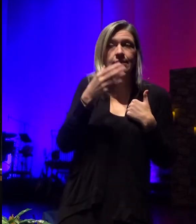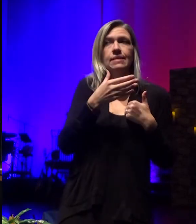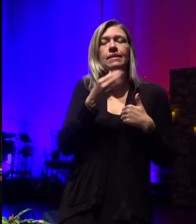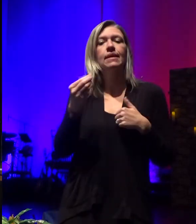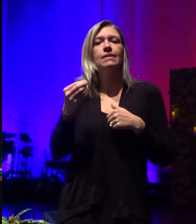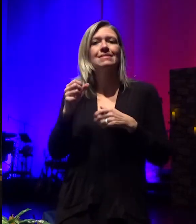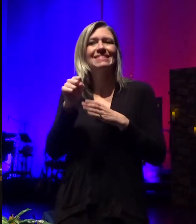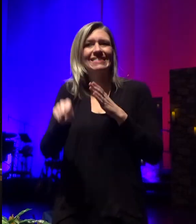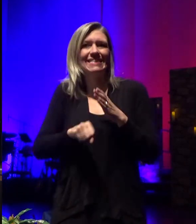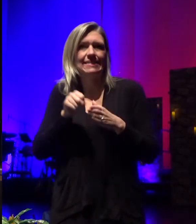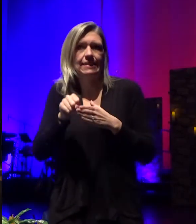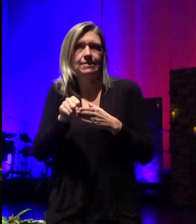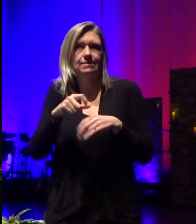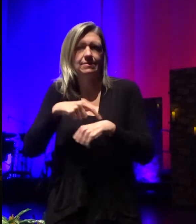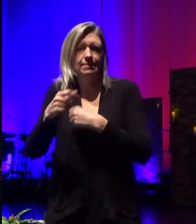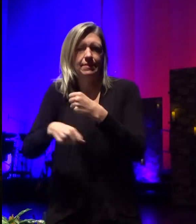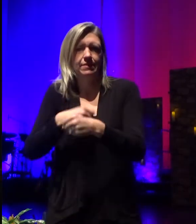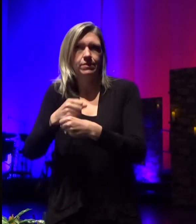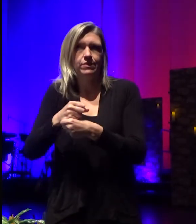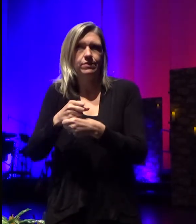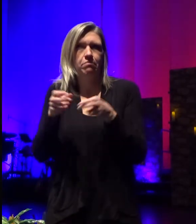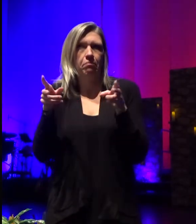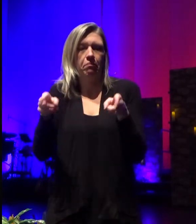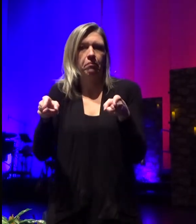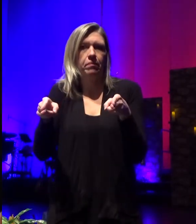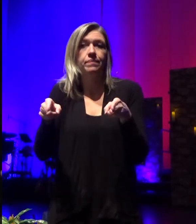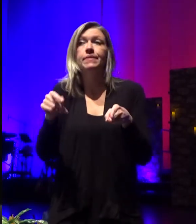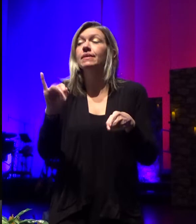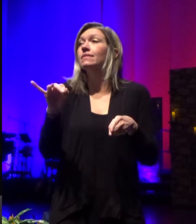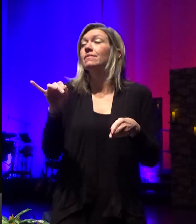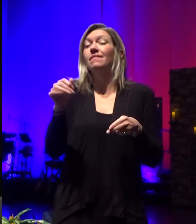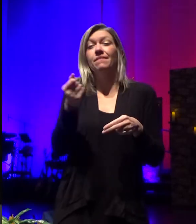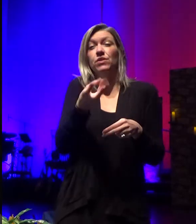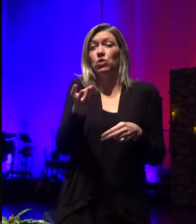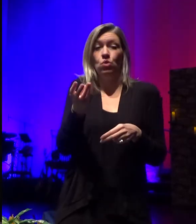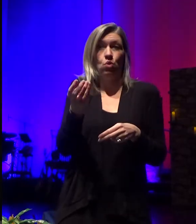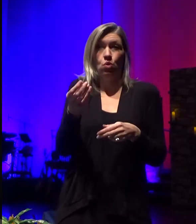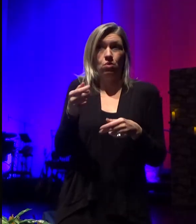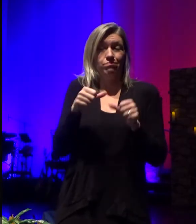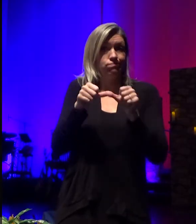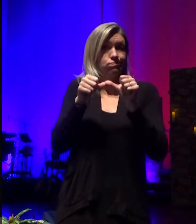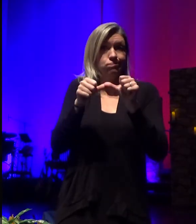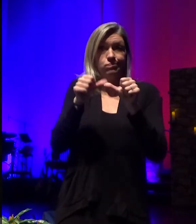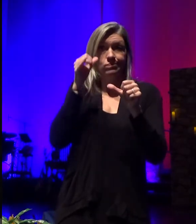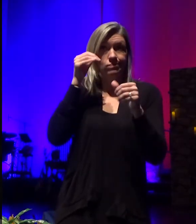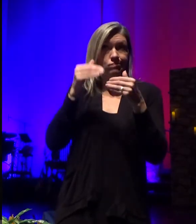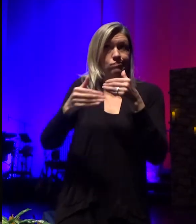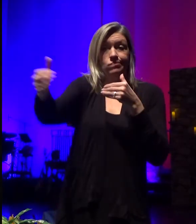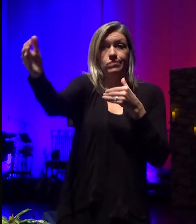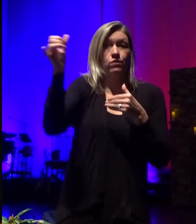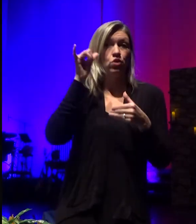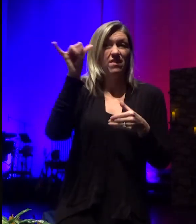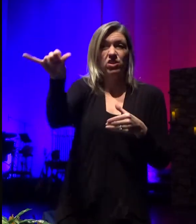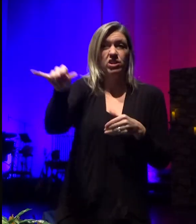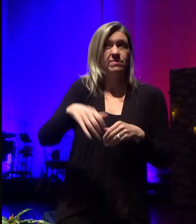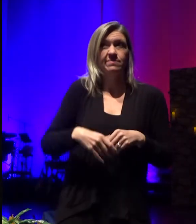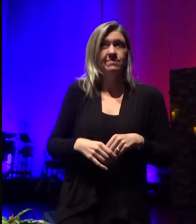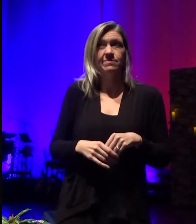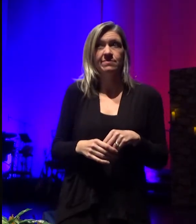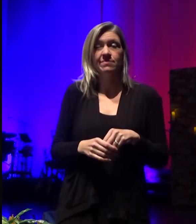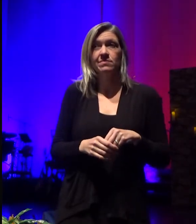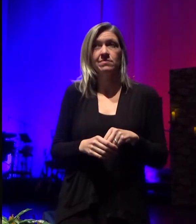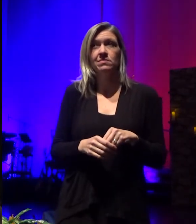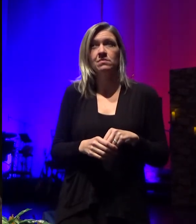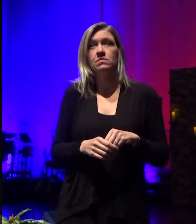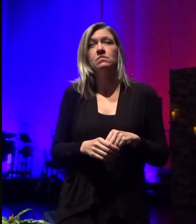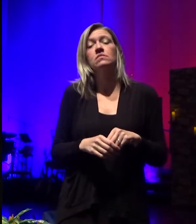season. And very few, if any of them, really last forever. Okay? And so